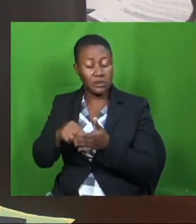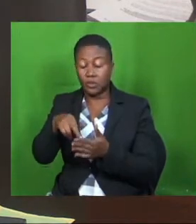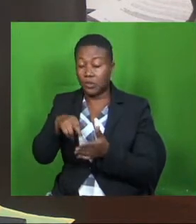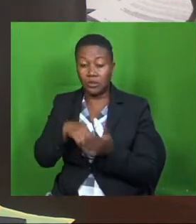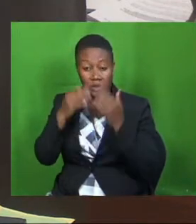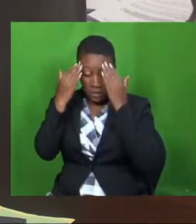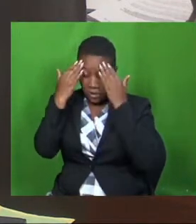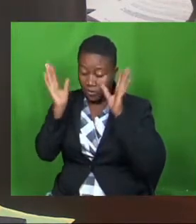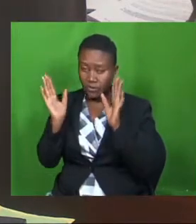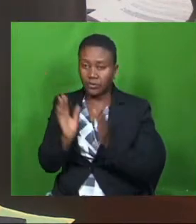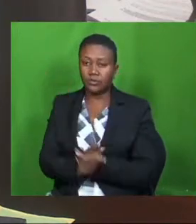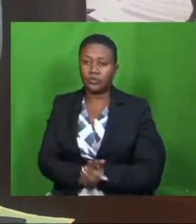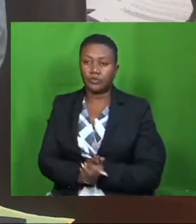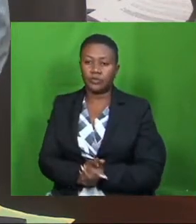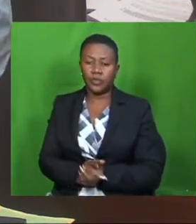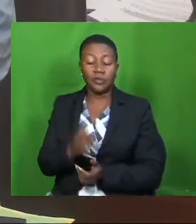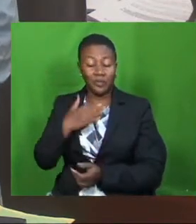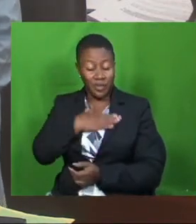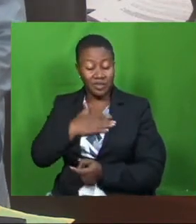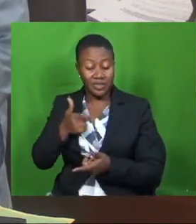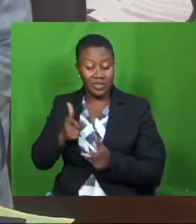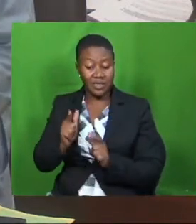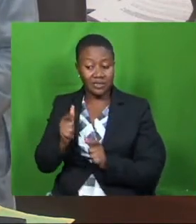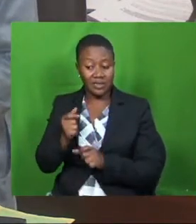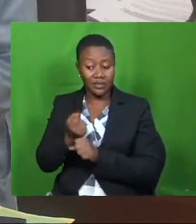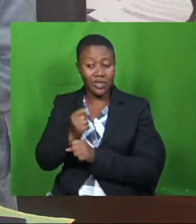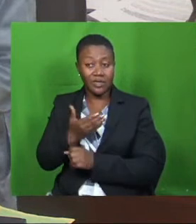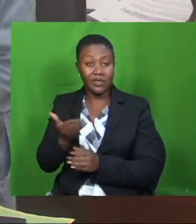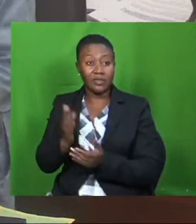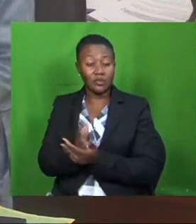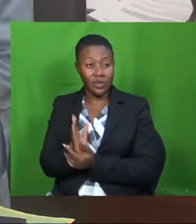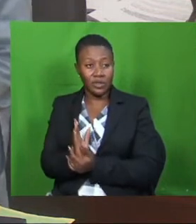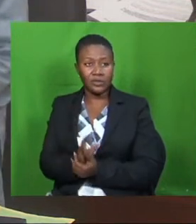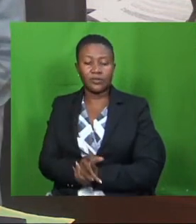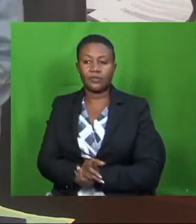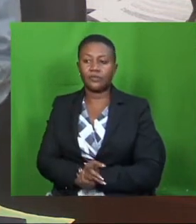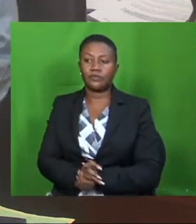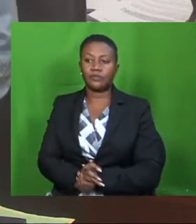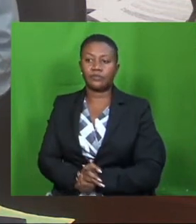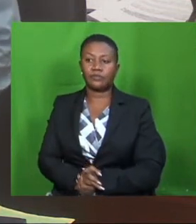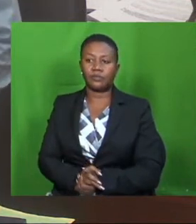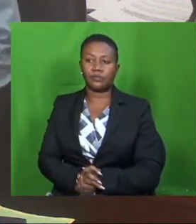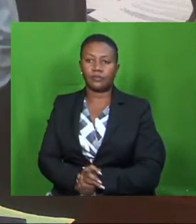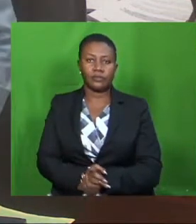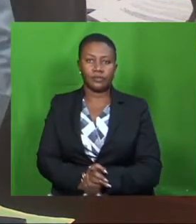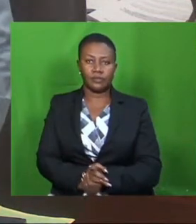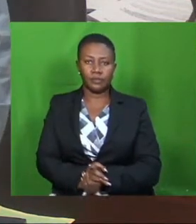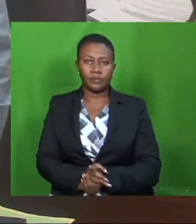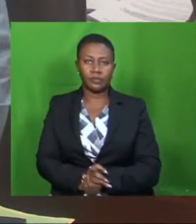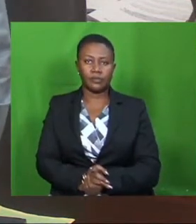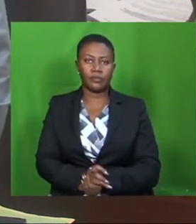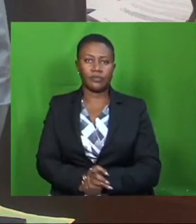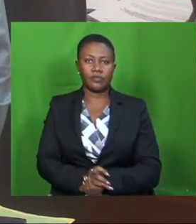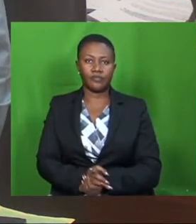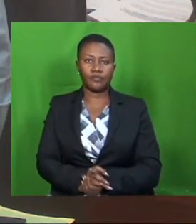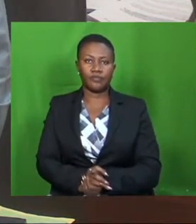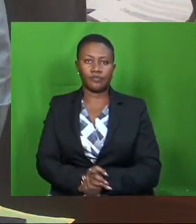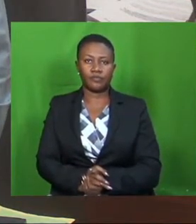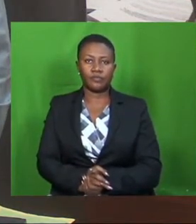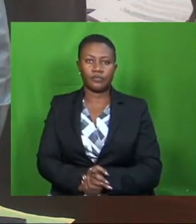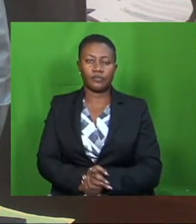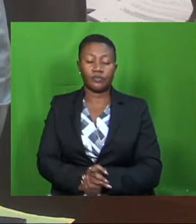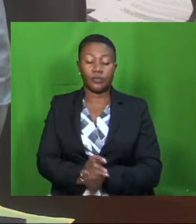here. We will survive our 4 years here. He is appointed. We are elected. And we respect the elective